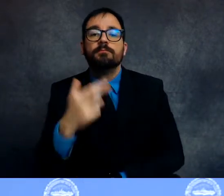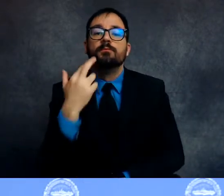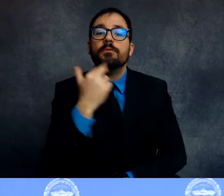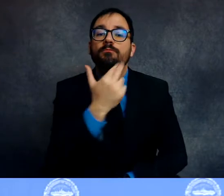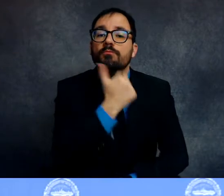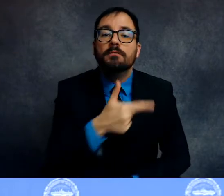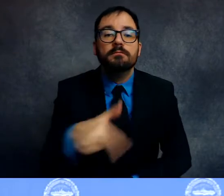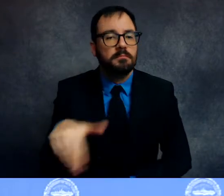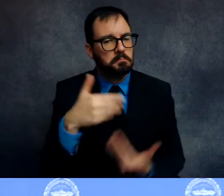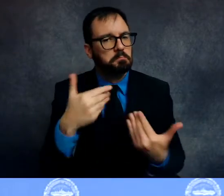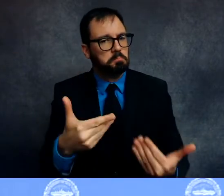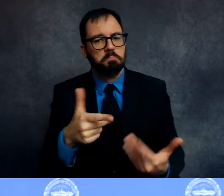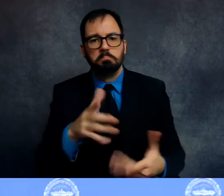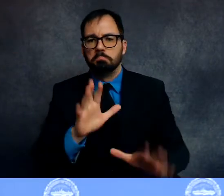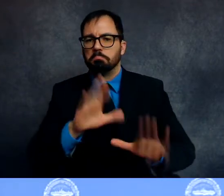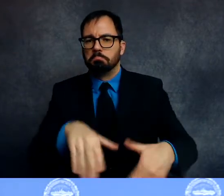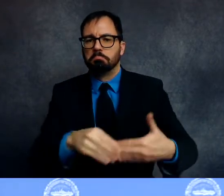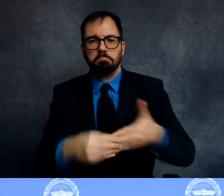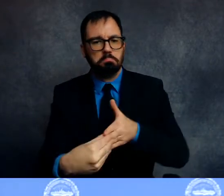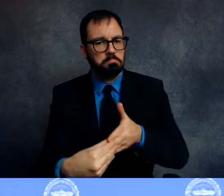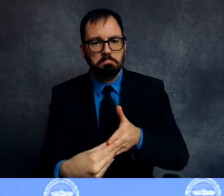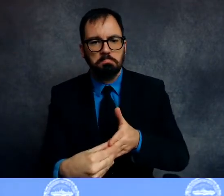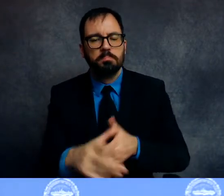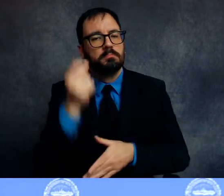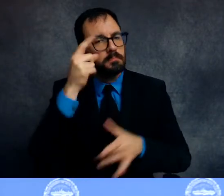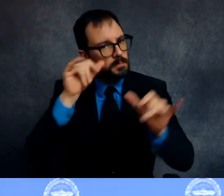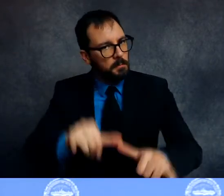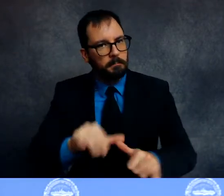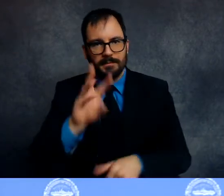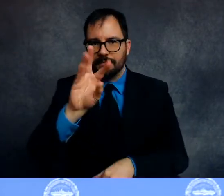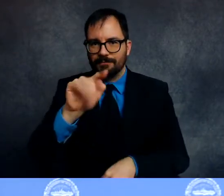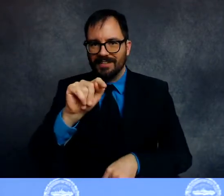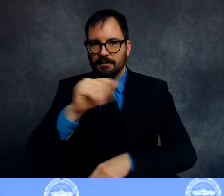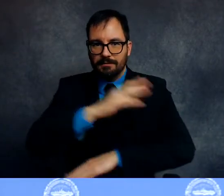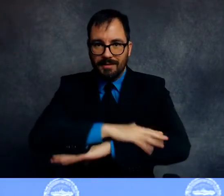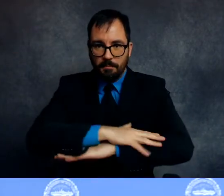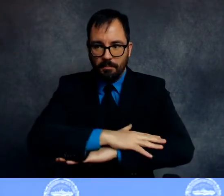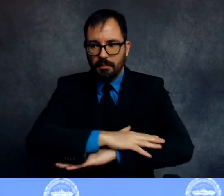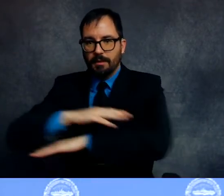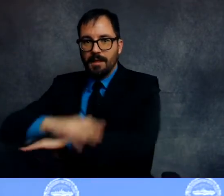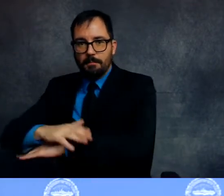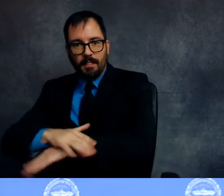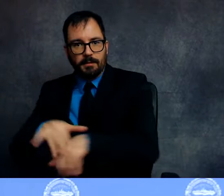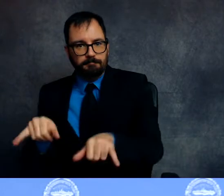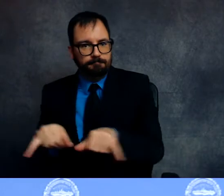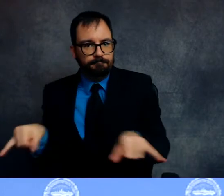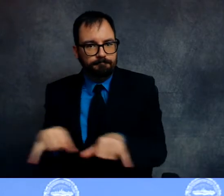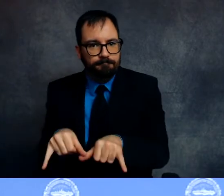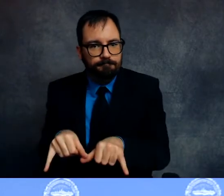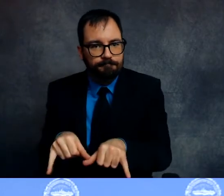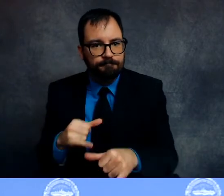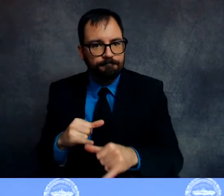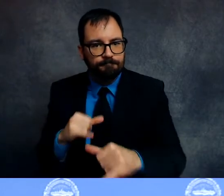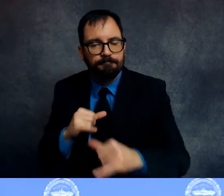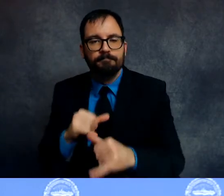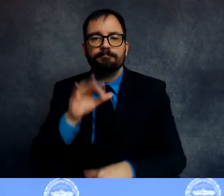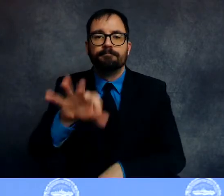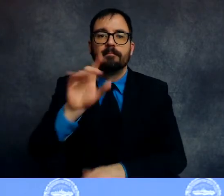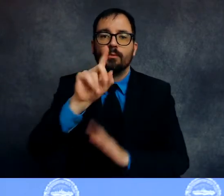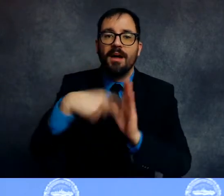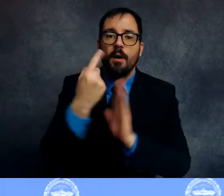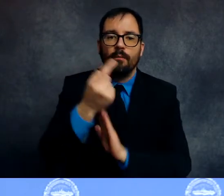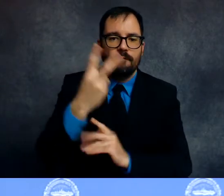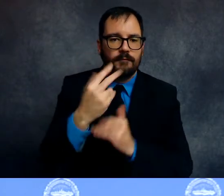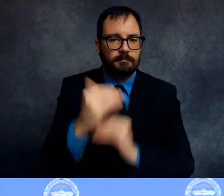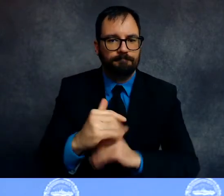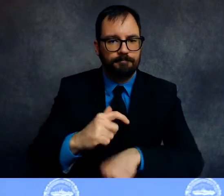retail stores. And we are lifting the capacity limit at restaurants while requiring 6 feet of space between tables, 6 maximum